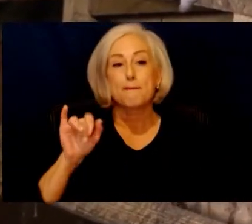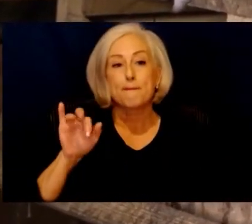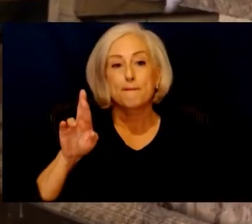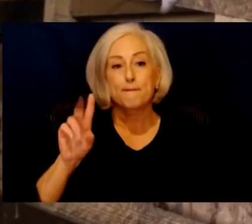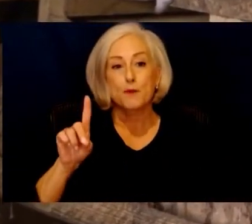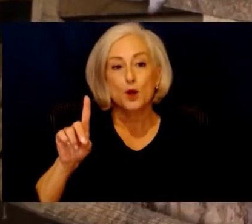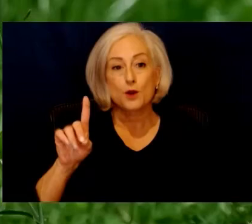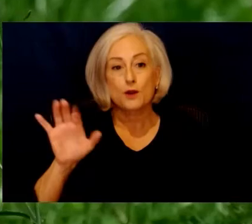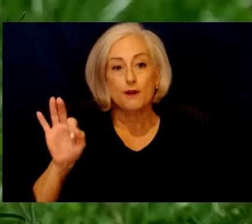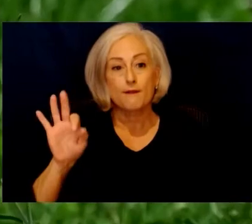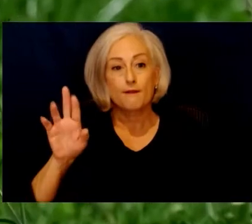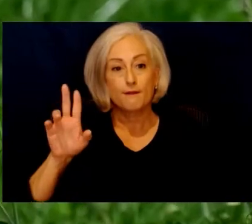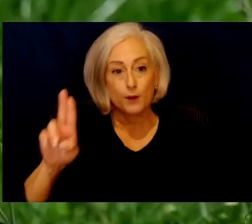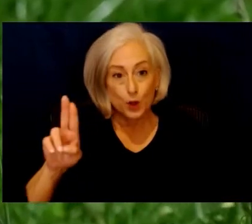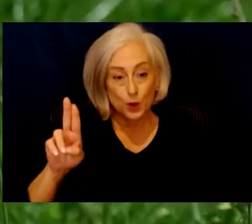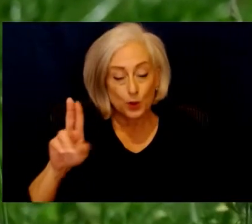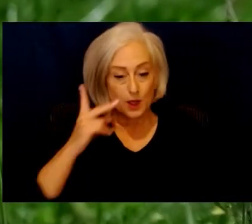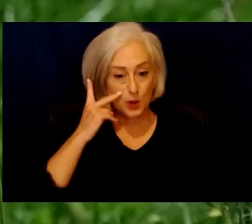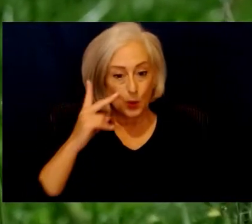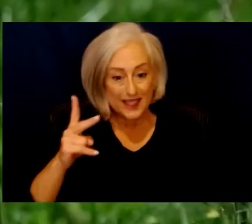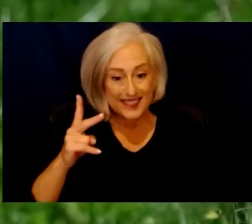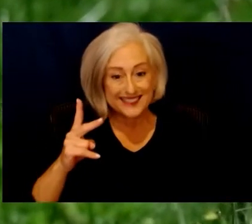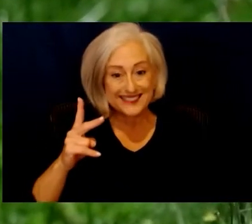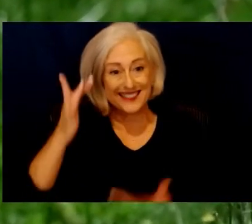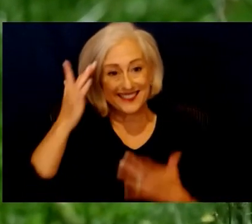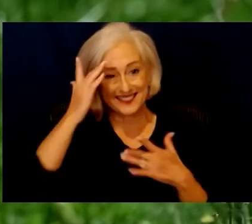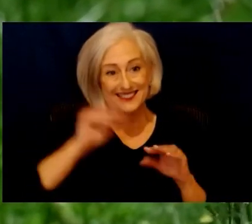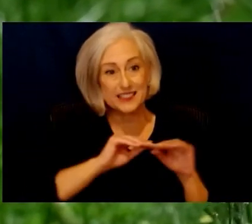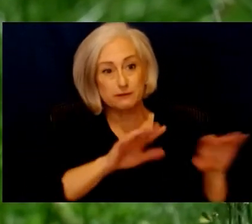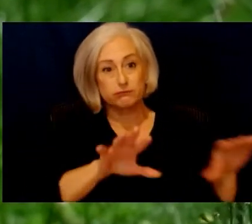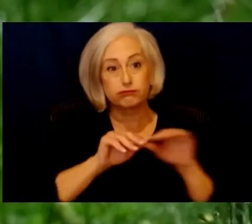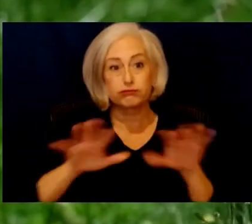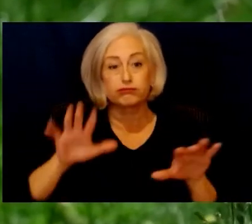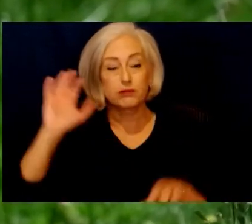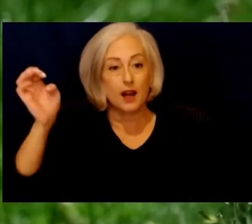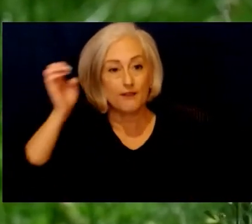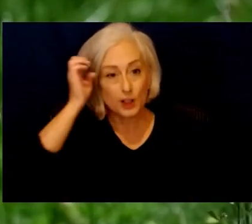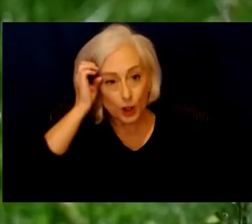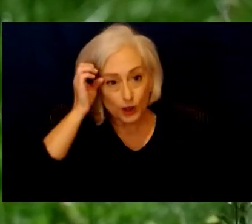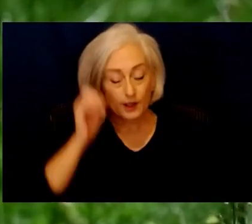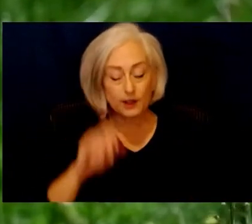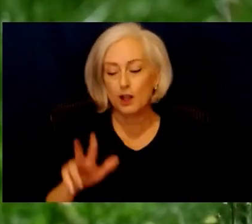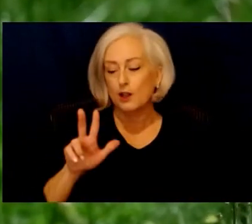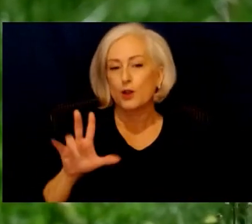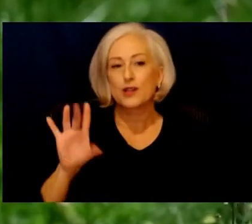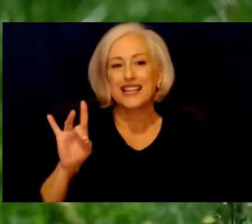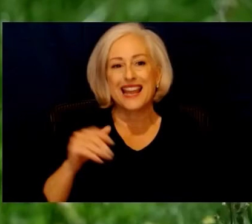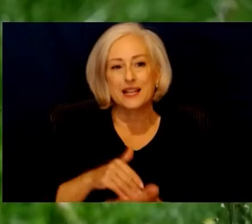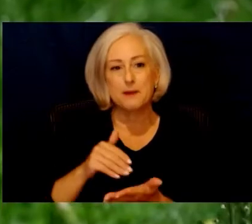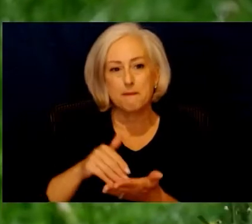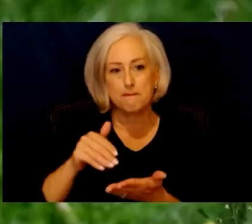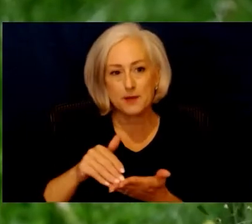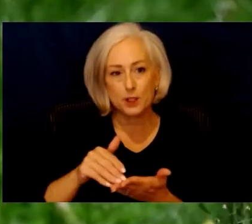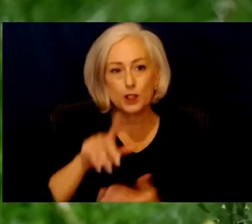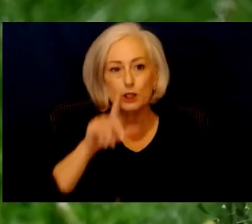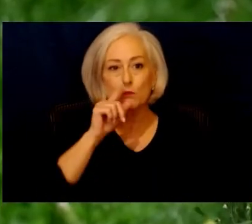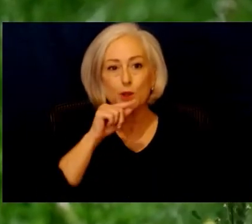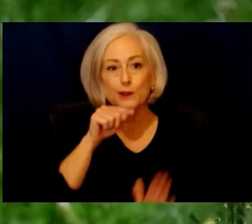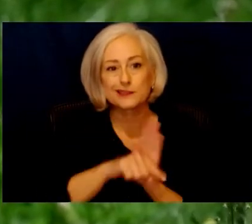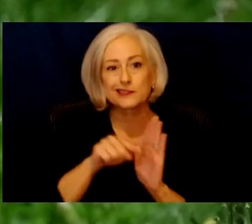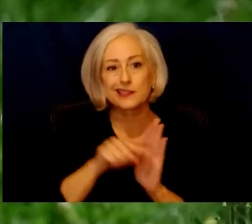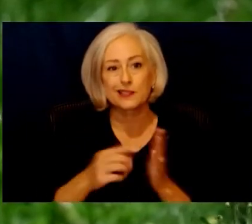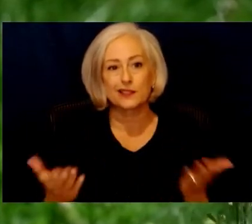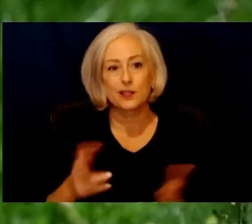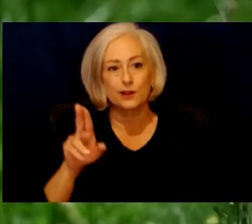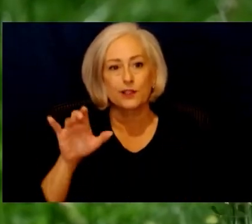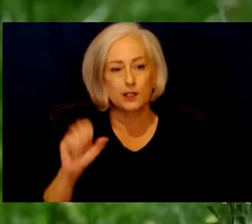have wreaked havoc across Europe and the U.S. this year, with 38 million birds killed in the U.S. so far. Hormel Foods issues a note of caution on